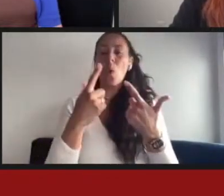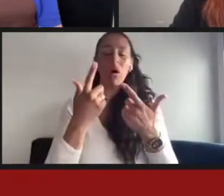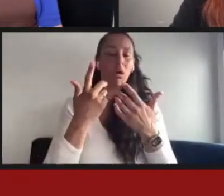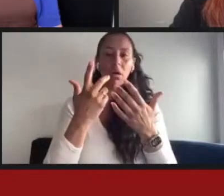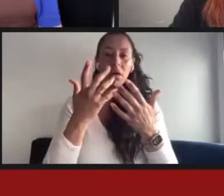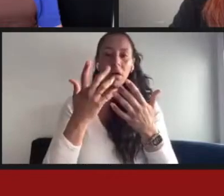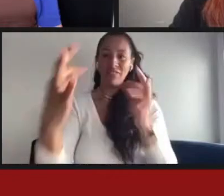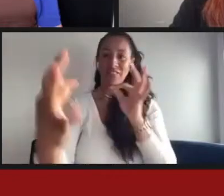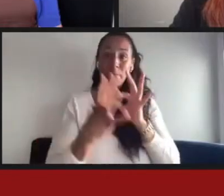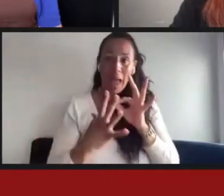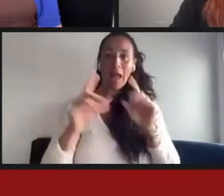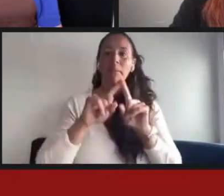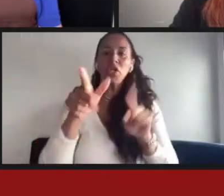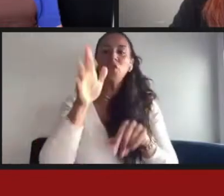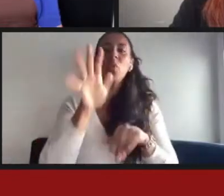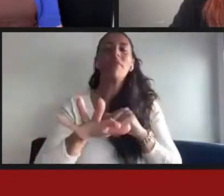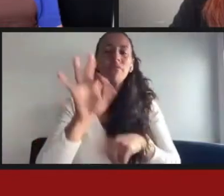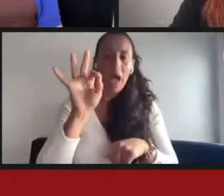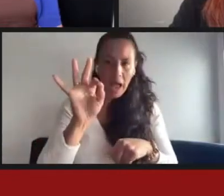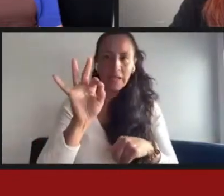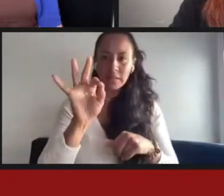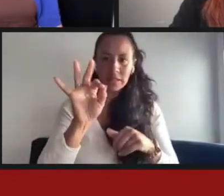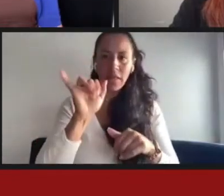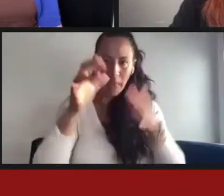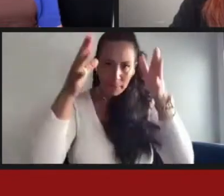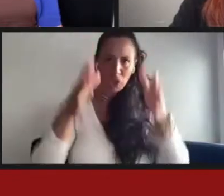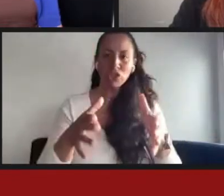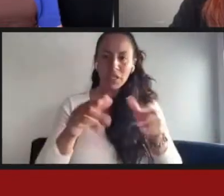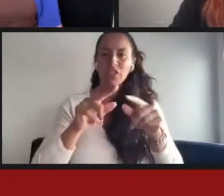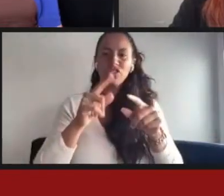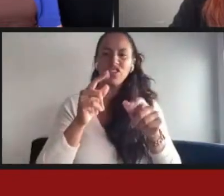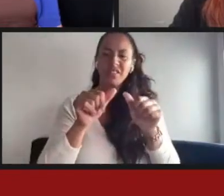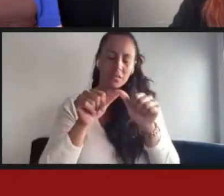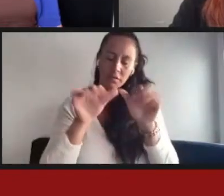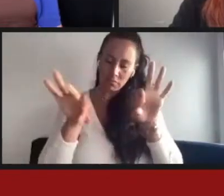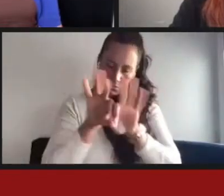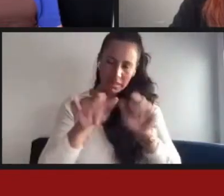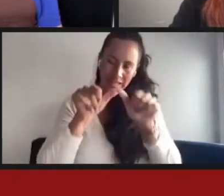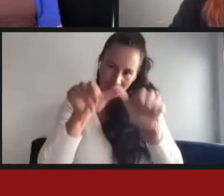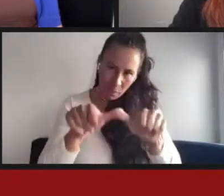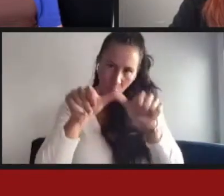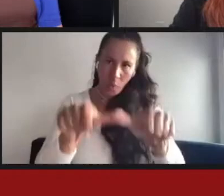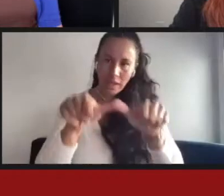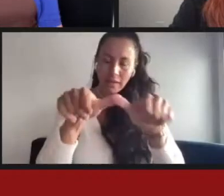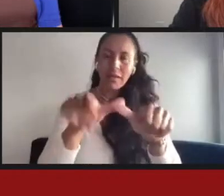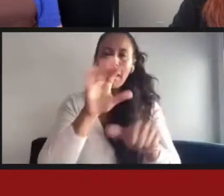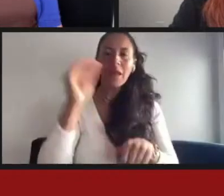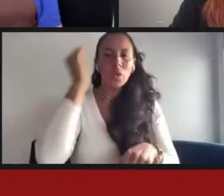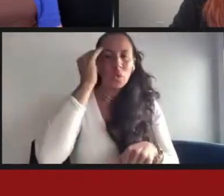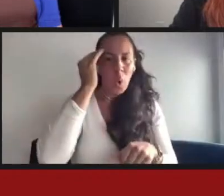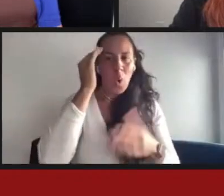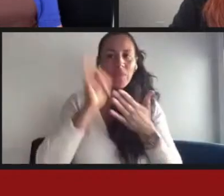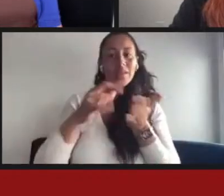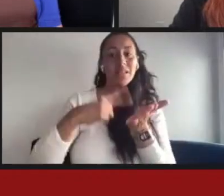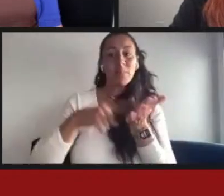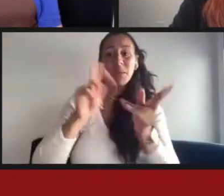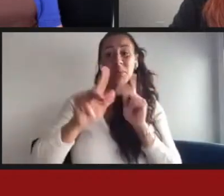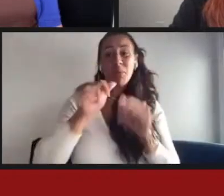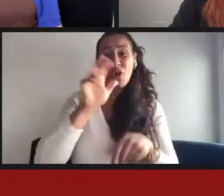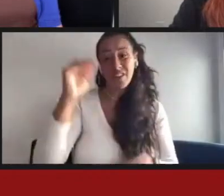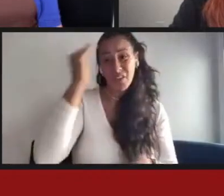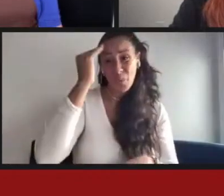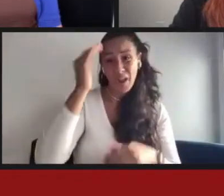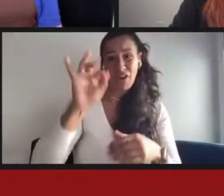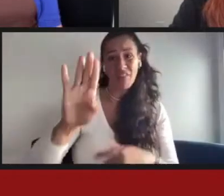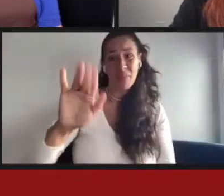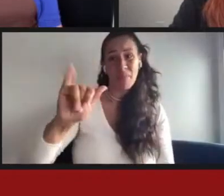of feedback, but you're going to find that person. Just keep going, and know that sometimes people aren't even aware of the biases that